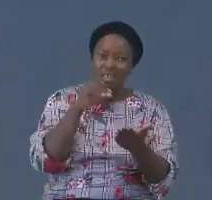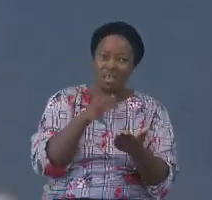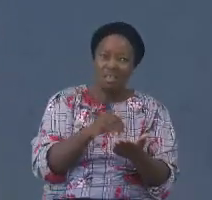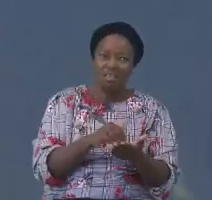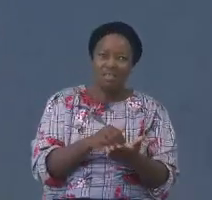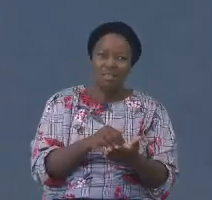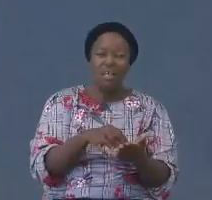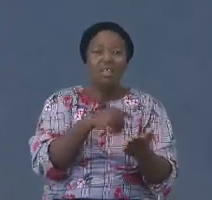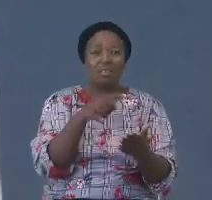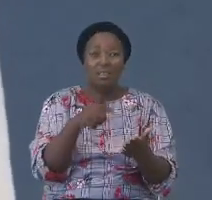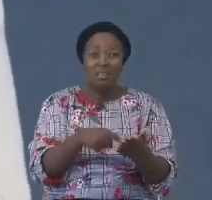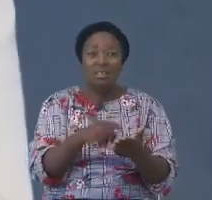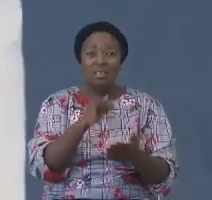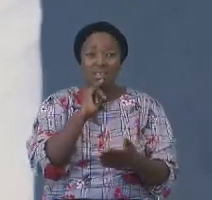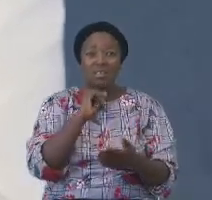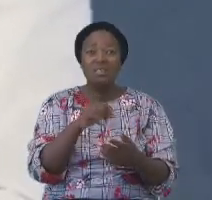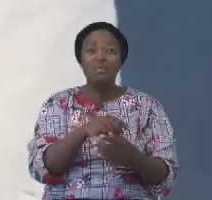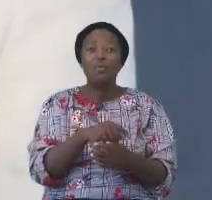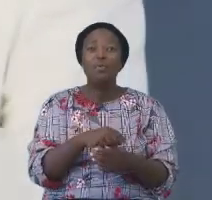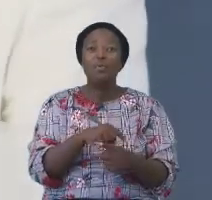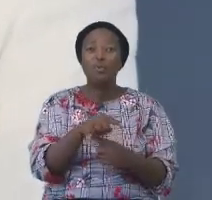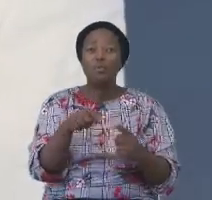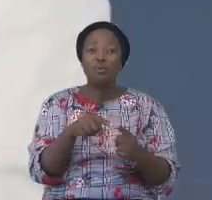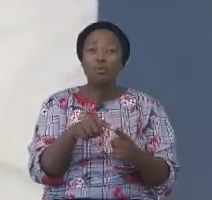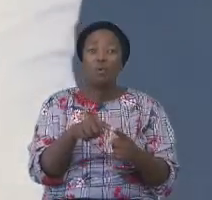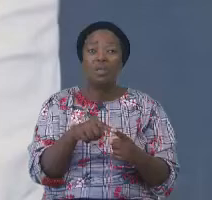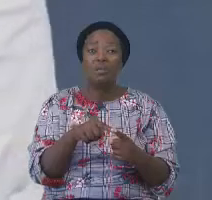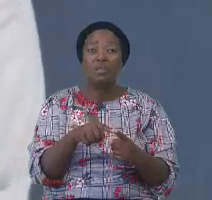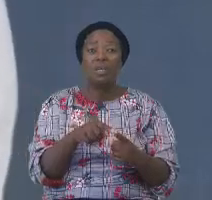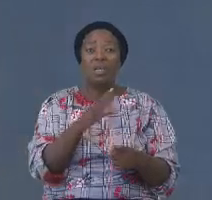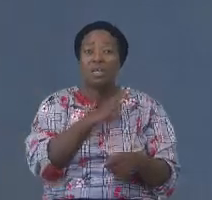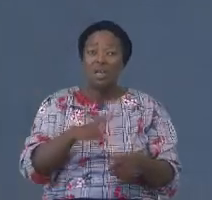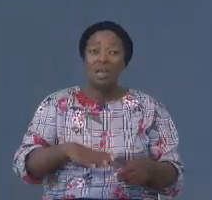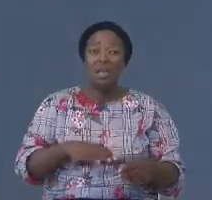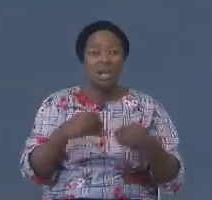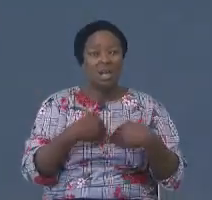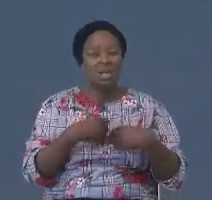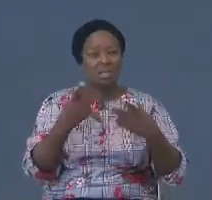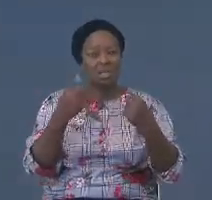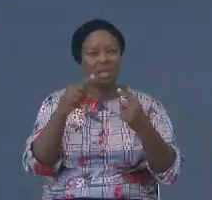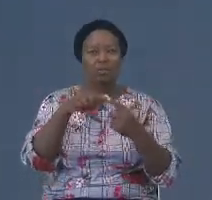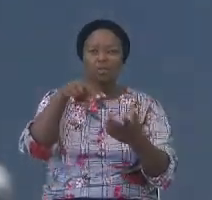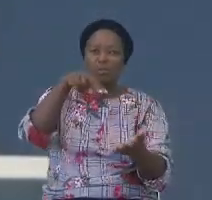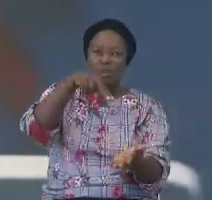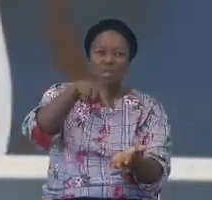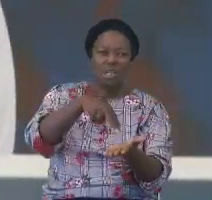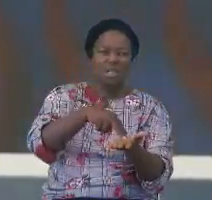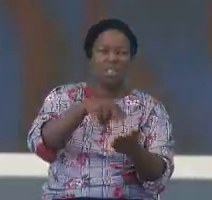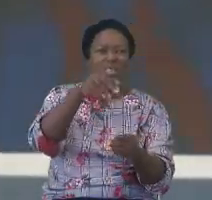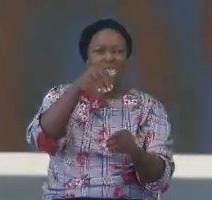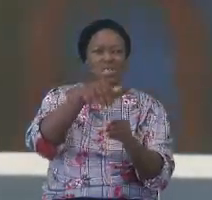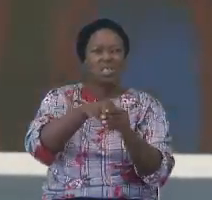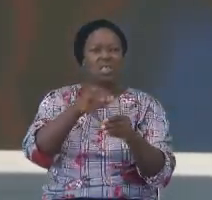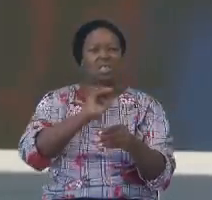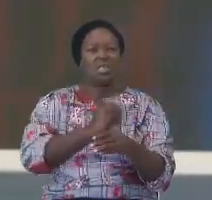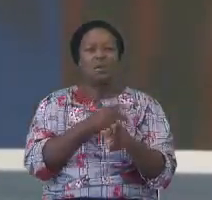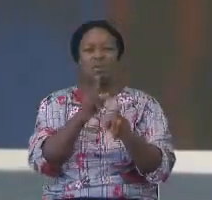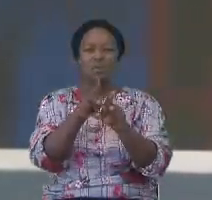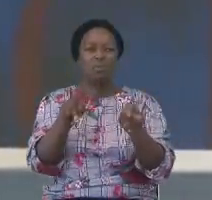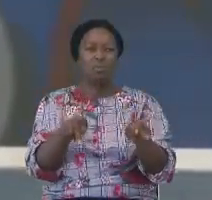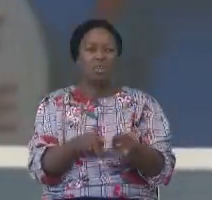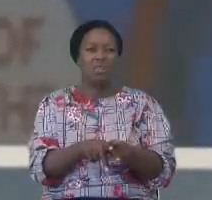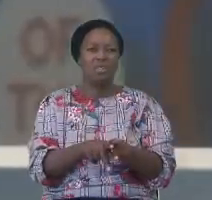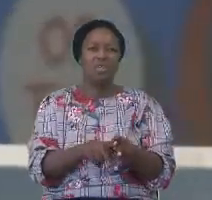searched why again this is where christ has come to